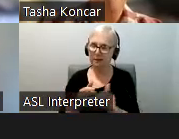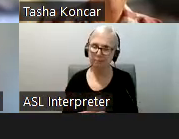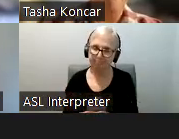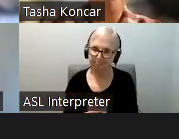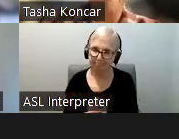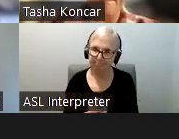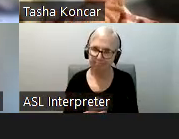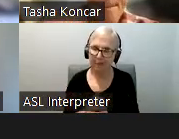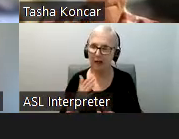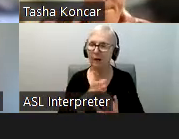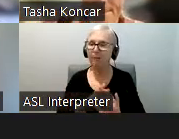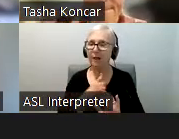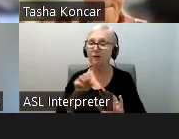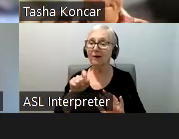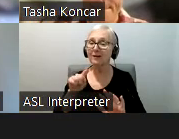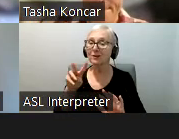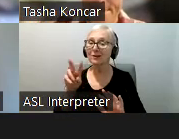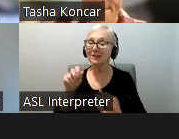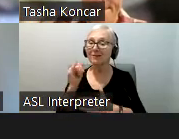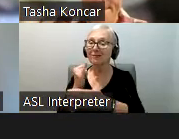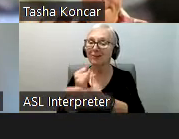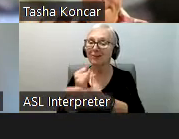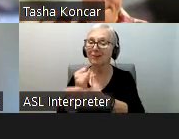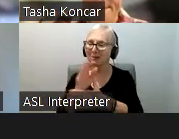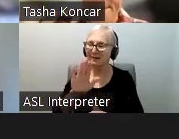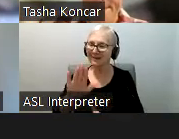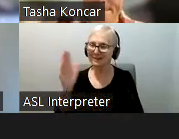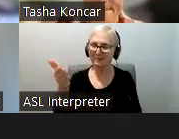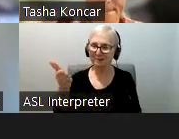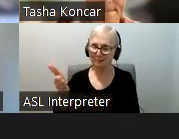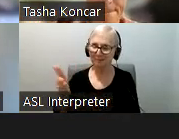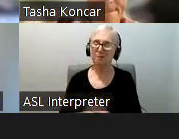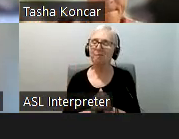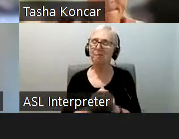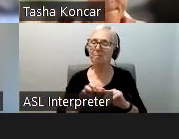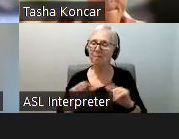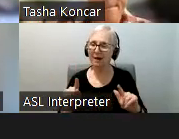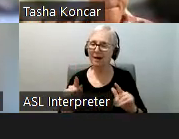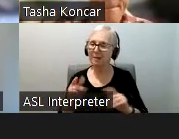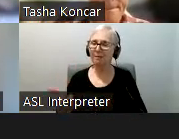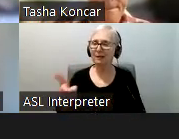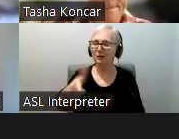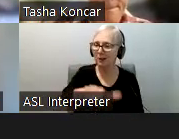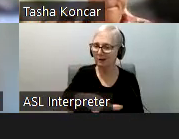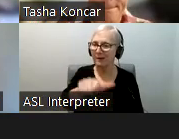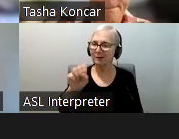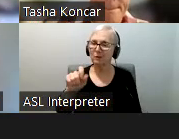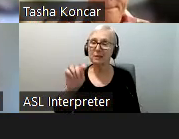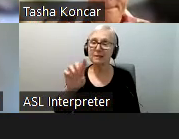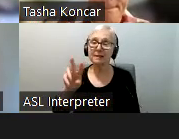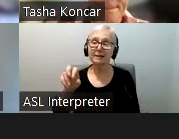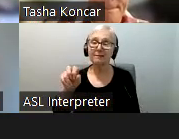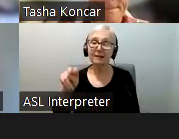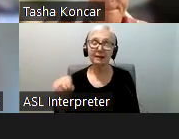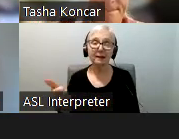again, I apologize to Stephen for interrupting him, and maybe I should turn it back over to Stephen. Is there anything that you